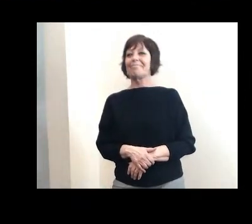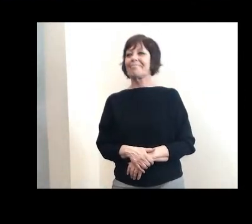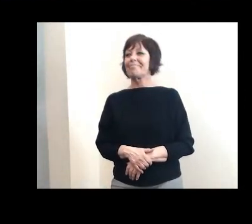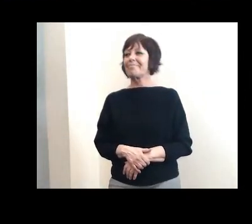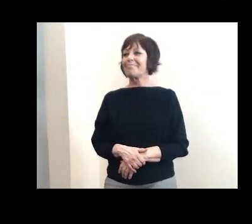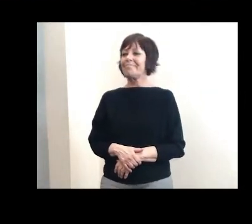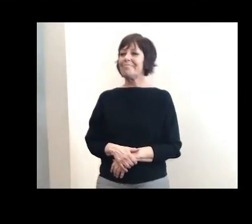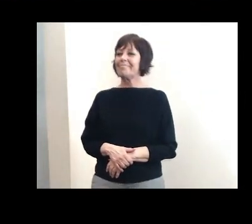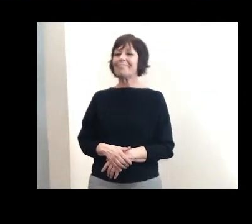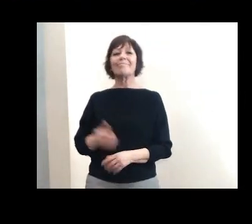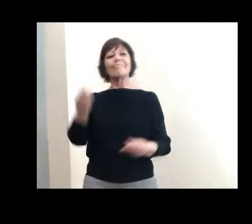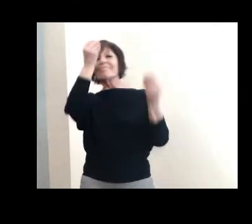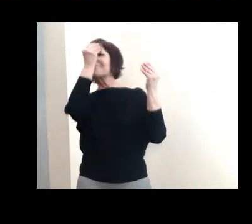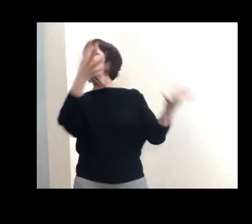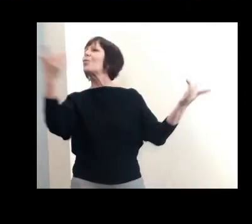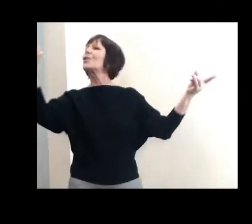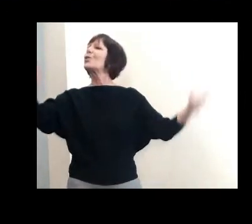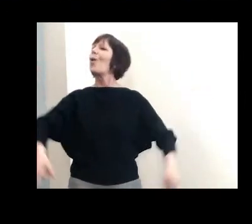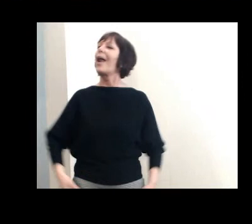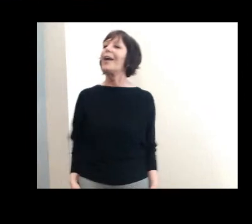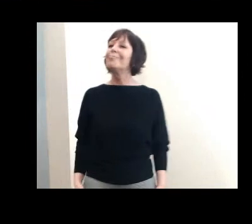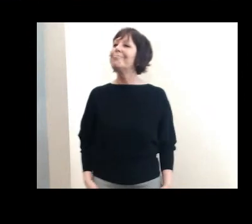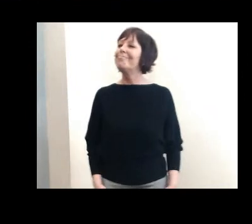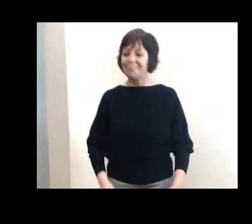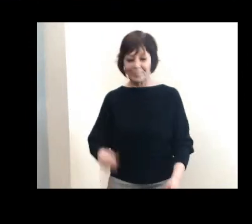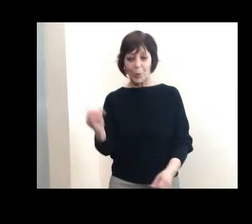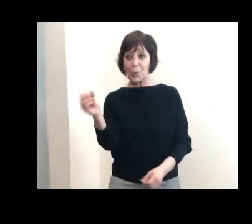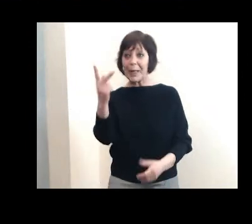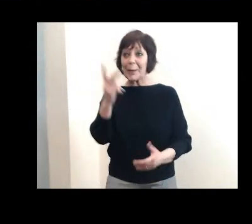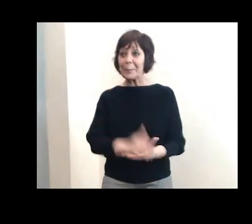Want to let the public know what's going on? Okay.